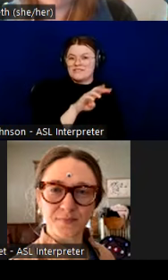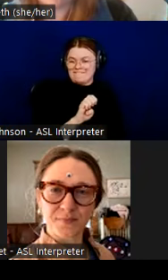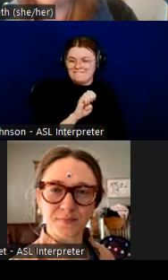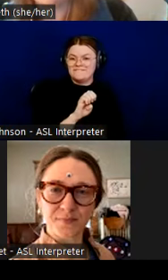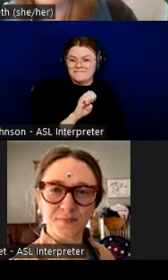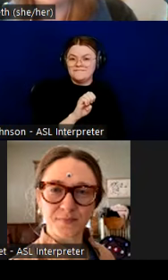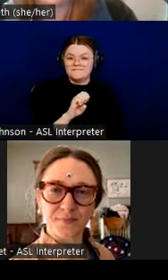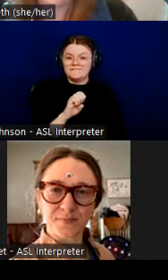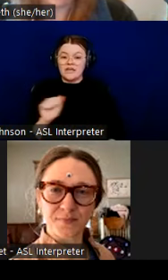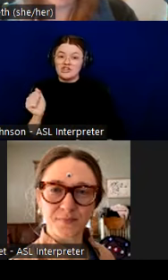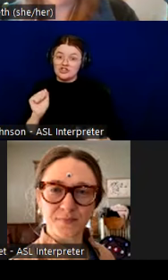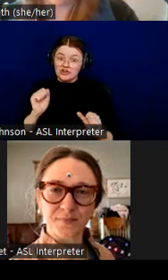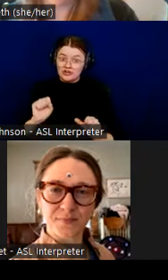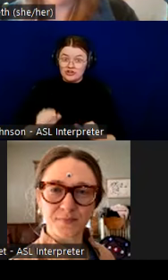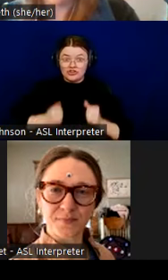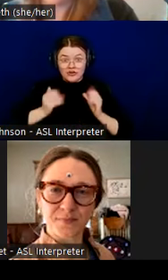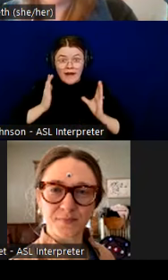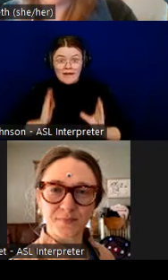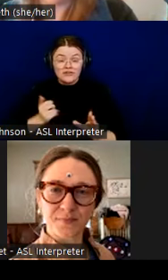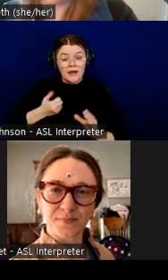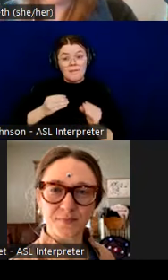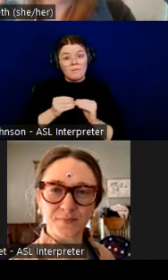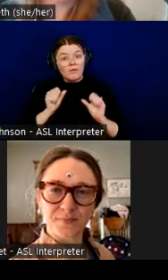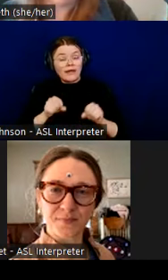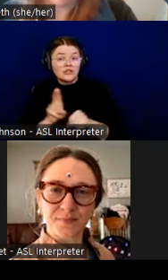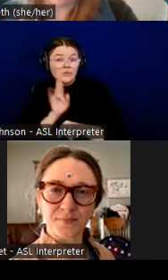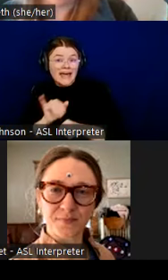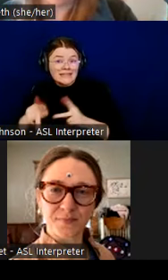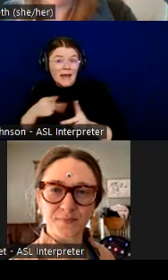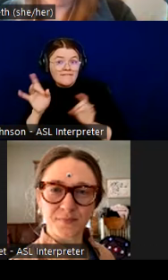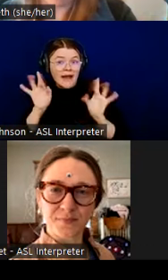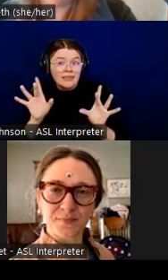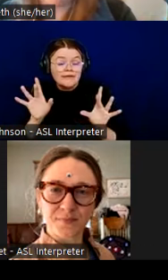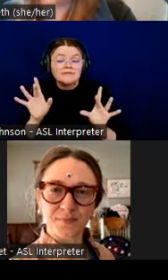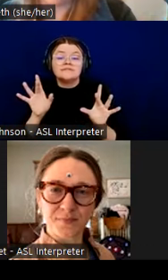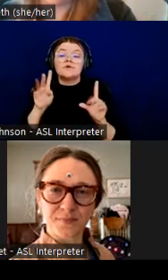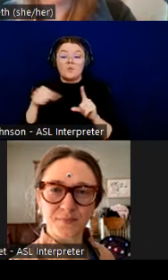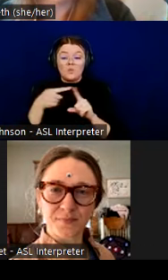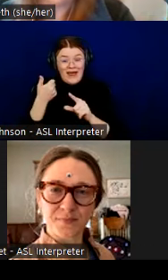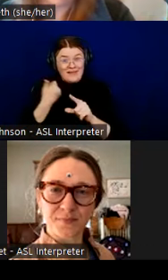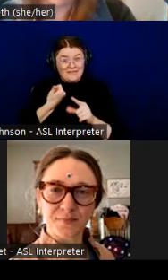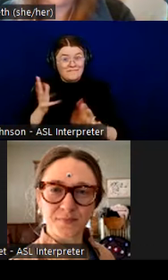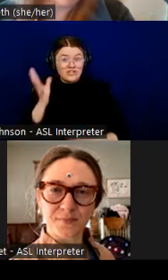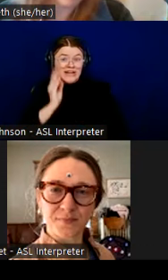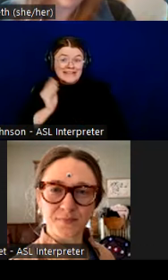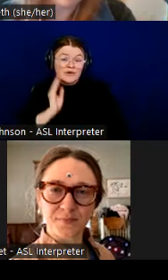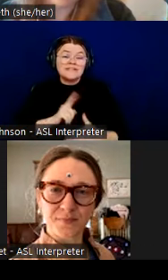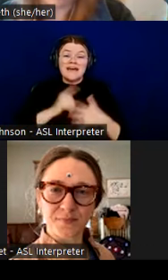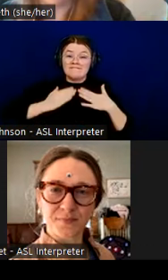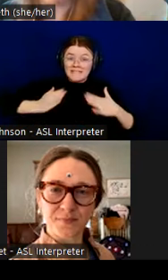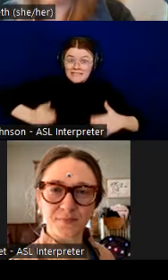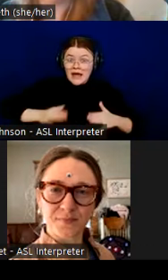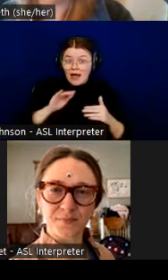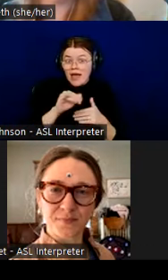resistive violence when they are experiencing not only physical abuse, but coercive control,